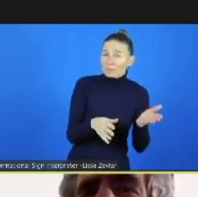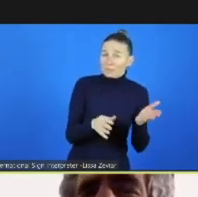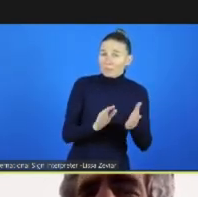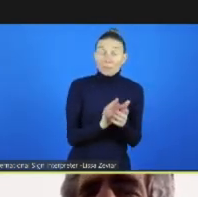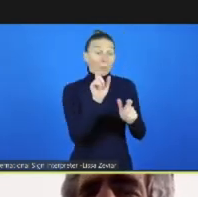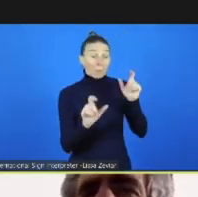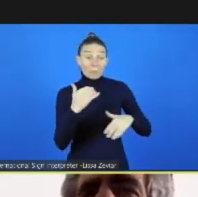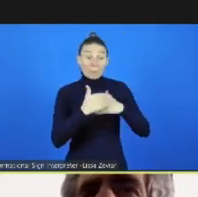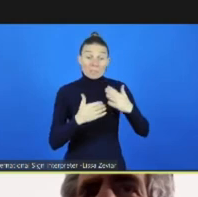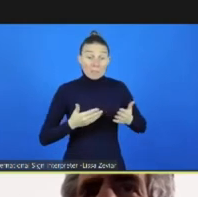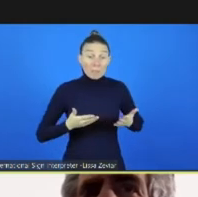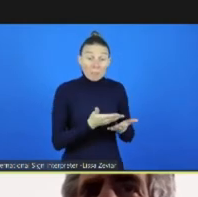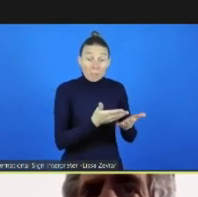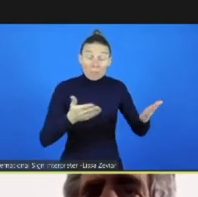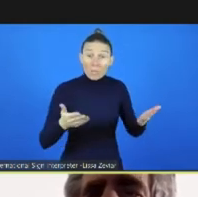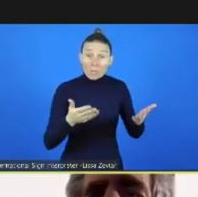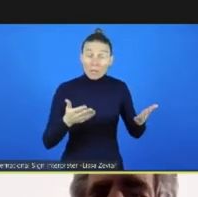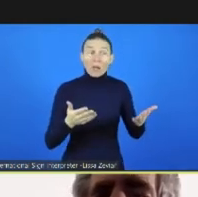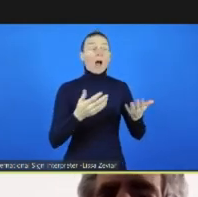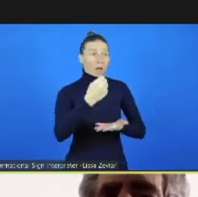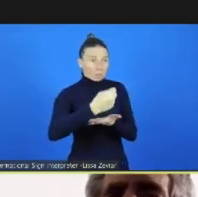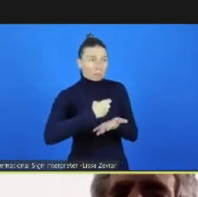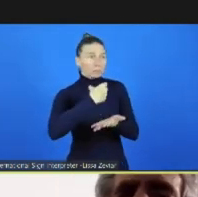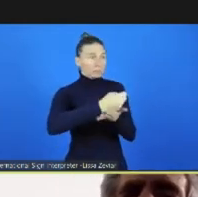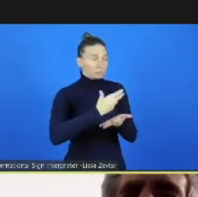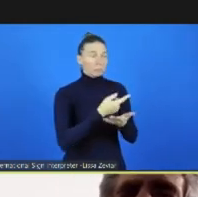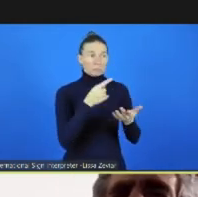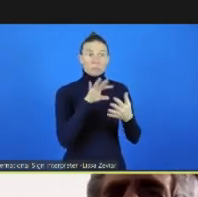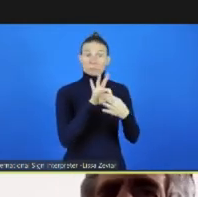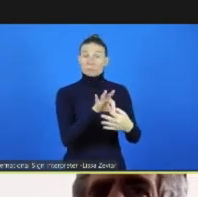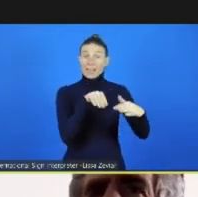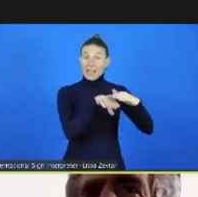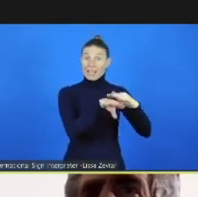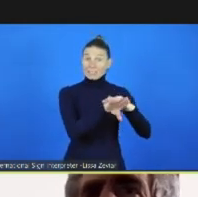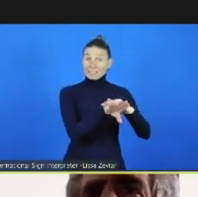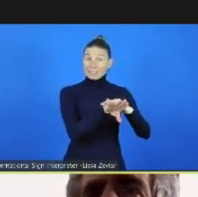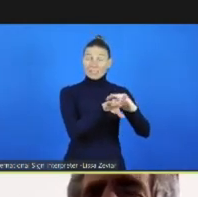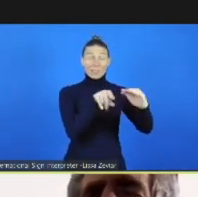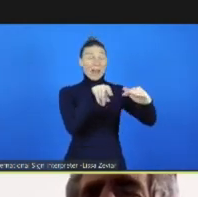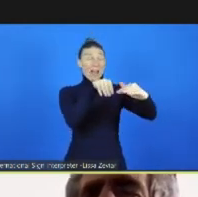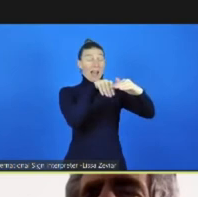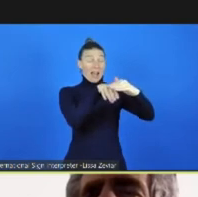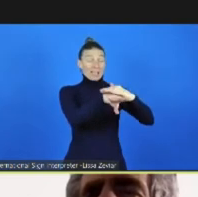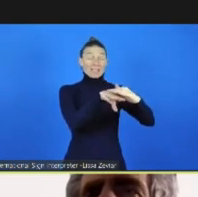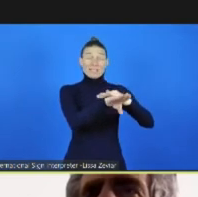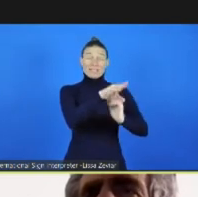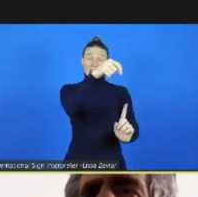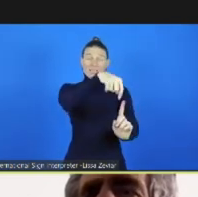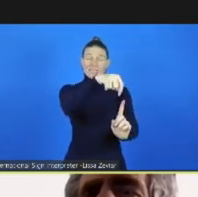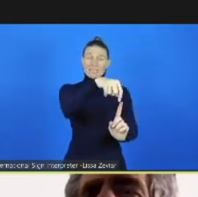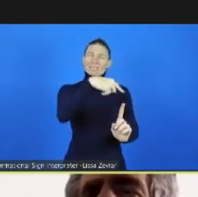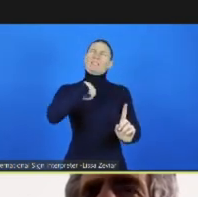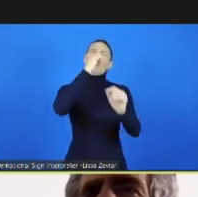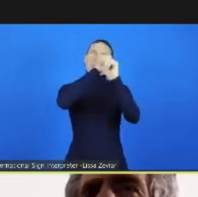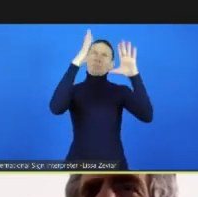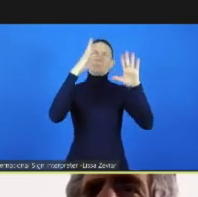disabilities around access. And I suppose when I think about accessibility, I break it into